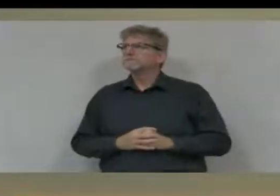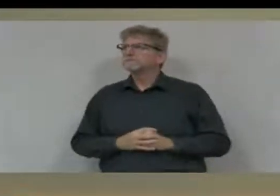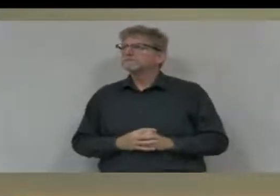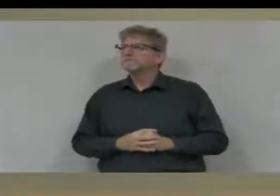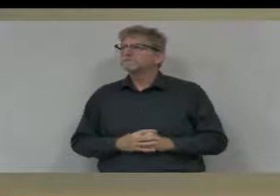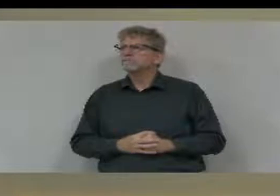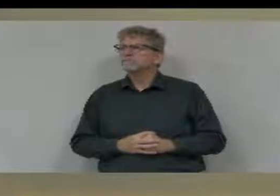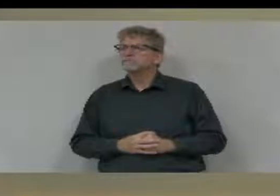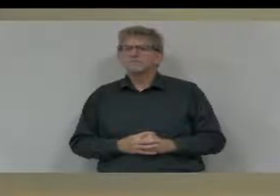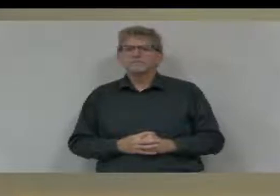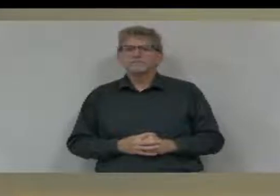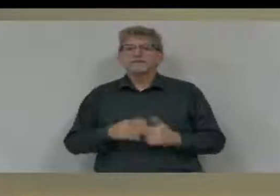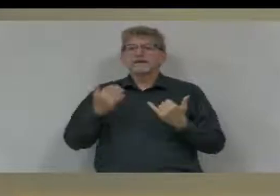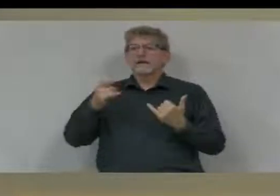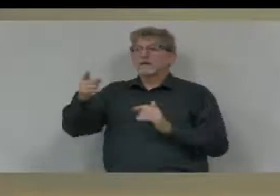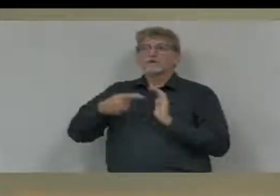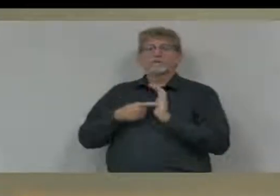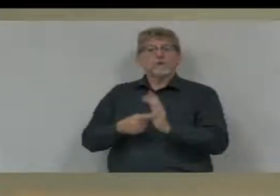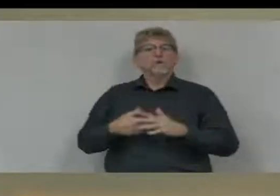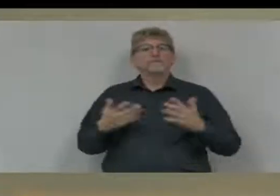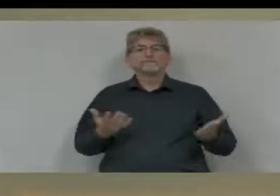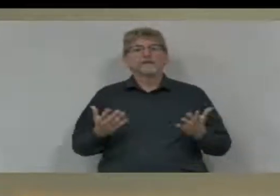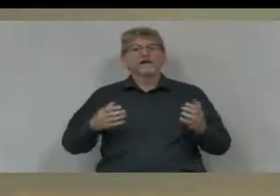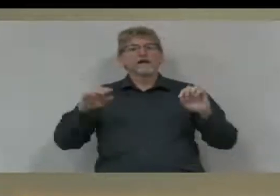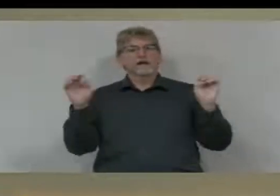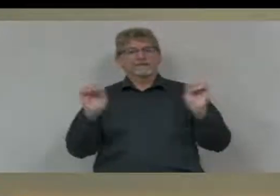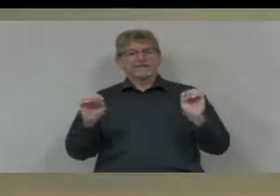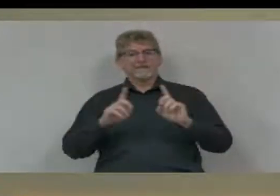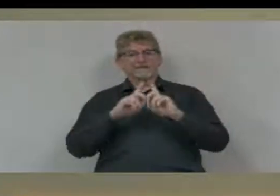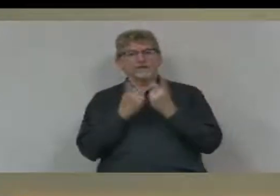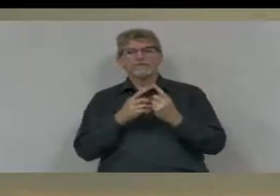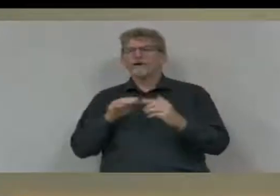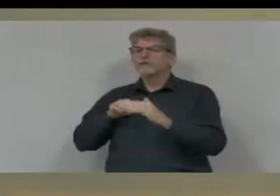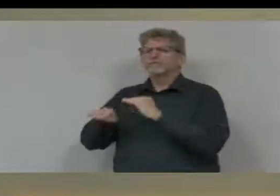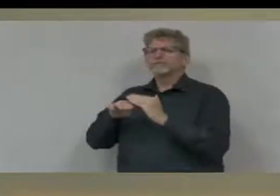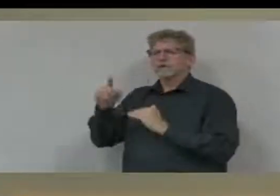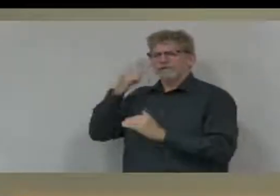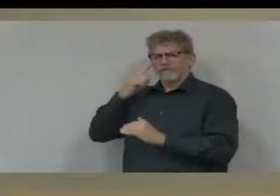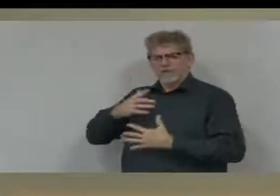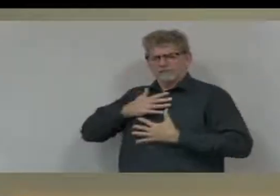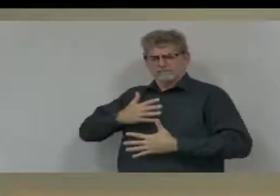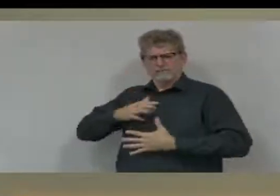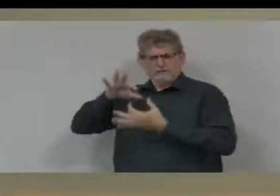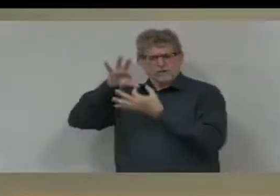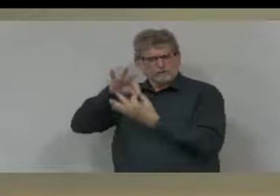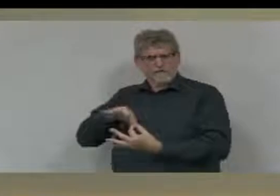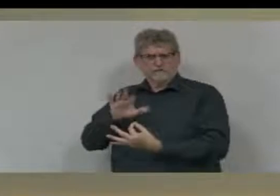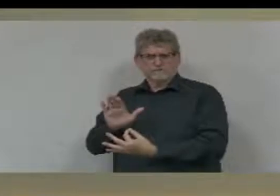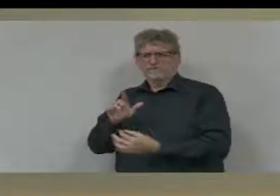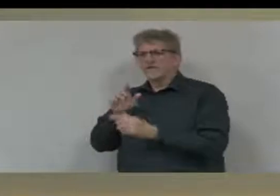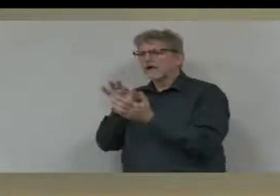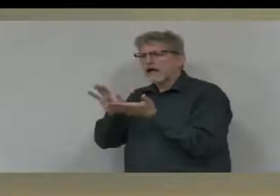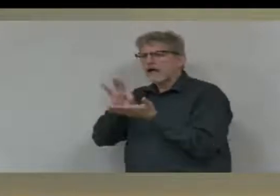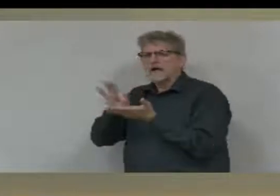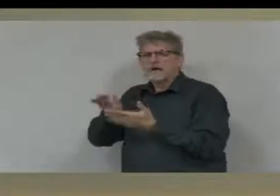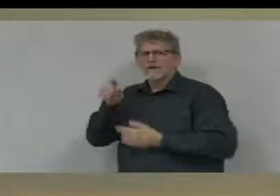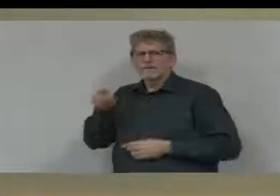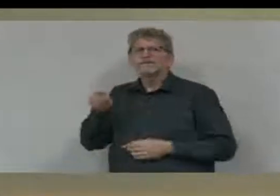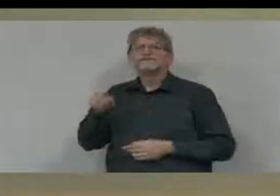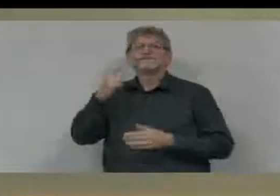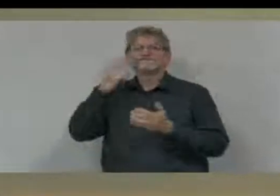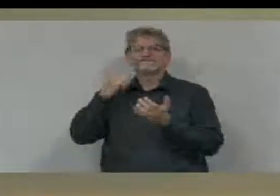This slide shows our emergency department visits for respiratory illnesses. We've also seen a decrease recently